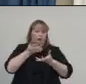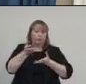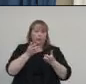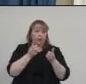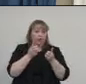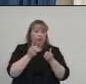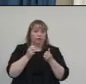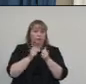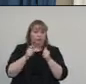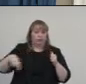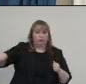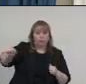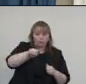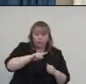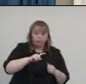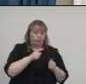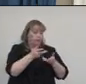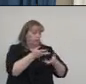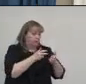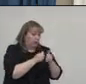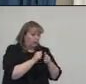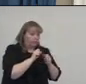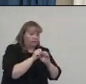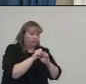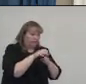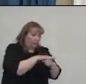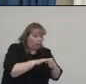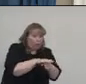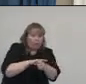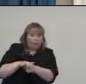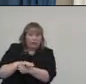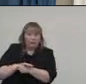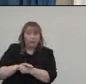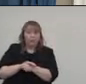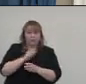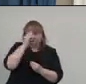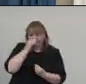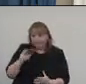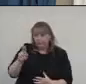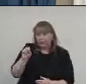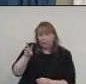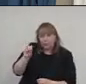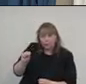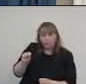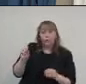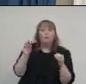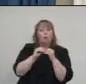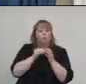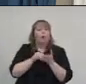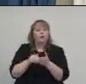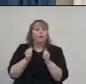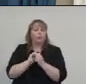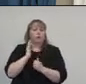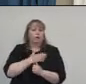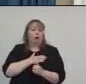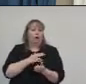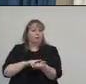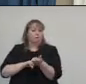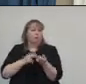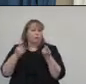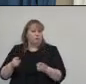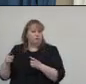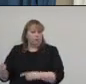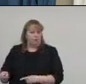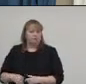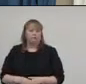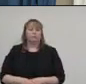in phase 1. Well, I specified that gaming would not open at the beginning of phase 1. Bars will not be in the beginning of phase